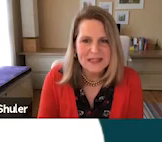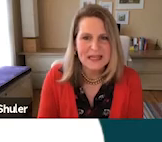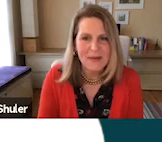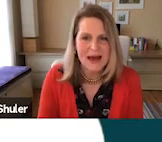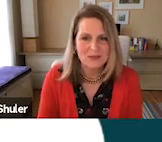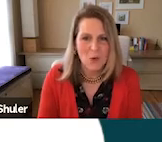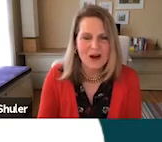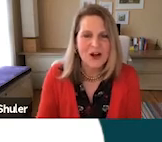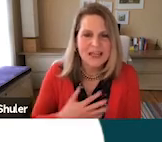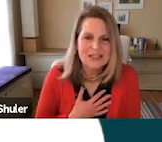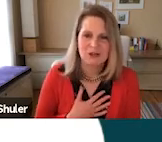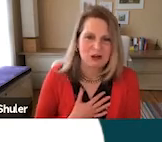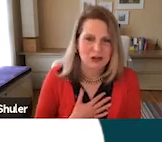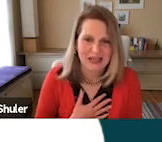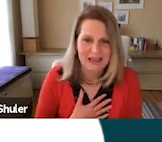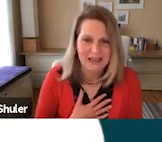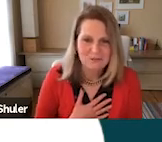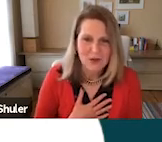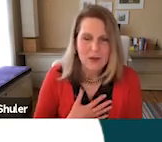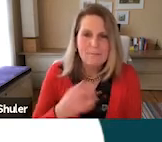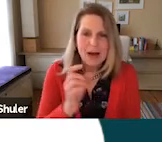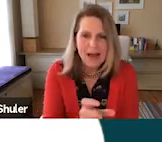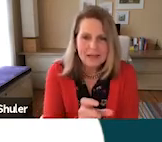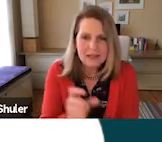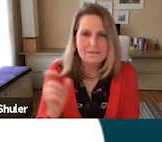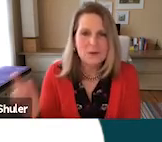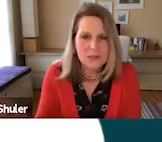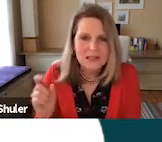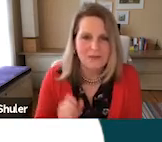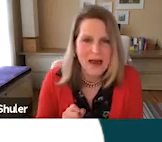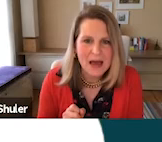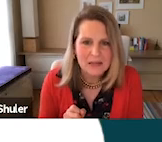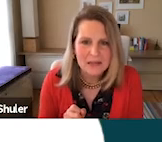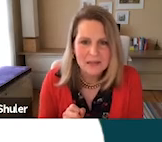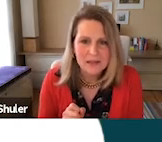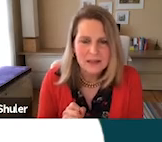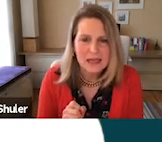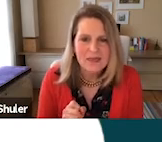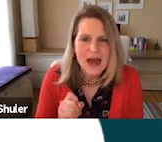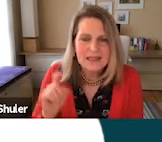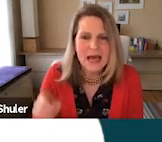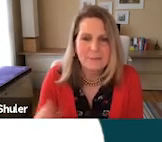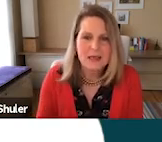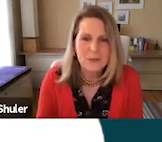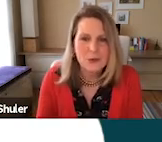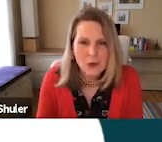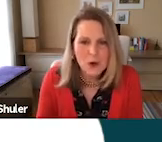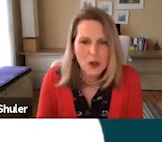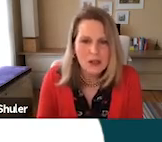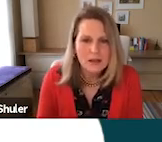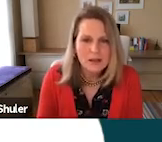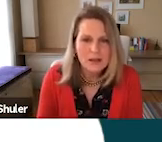how this impacts what our kids are learning when the bias confuses the facts. And that is happening